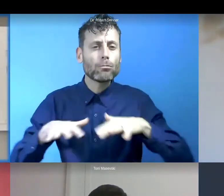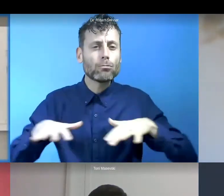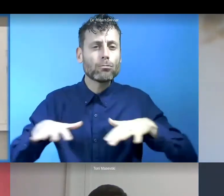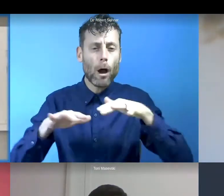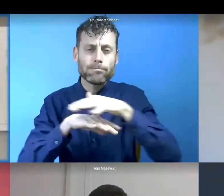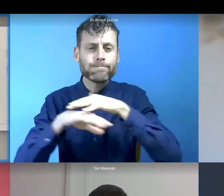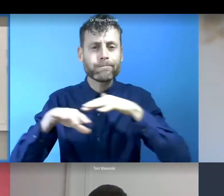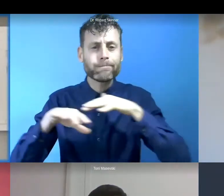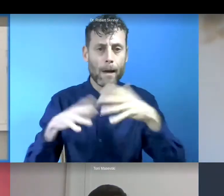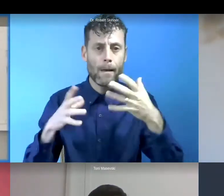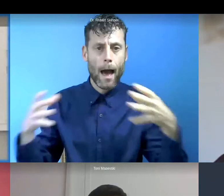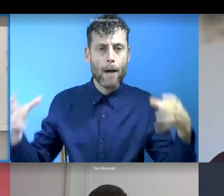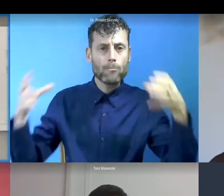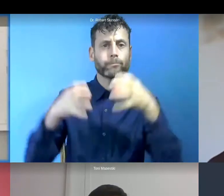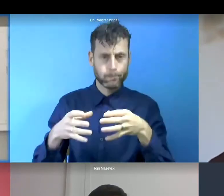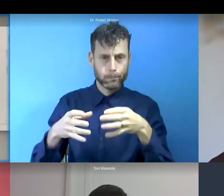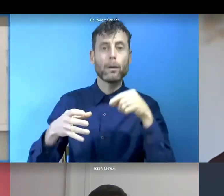methodology applied to